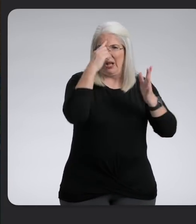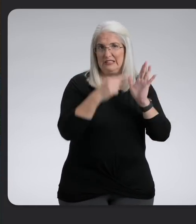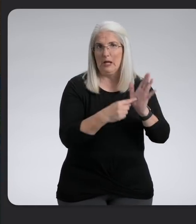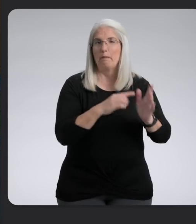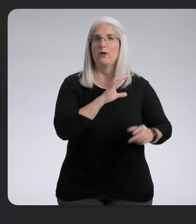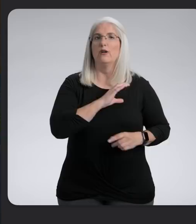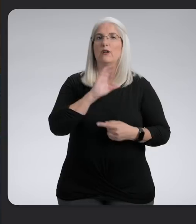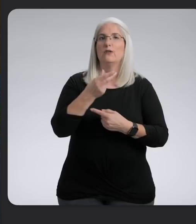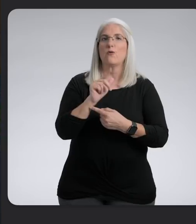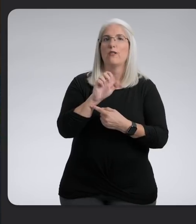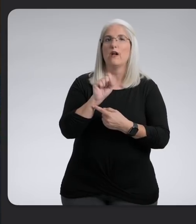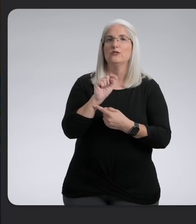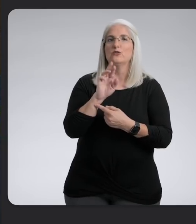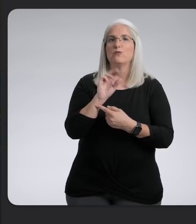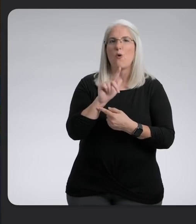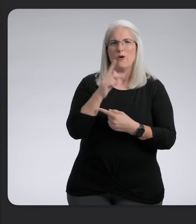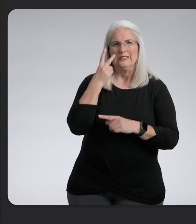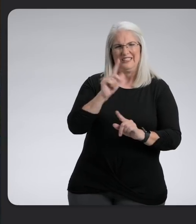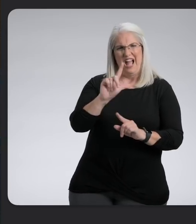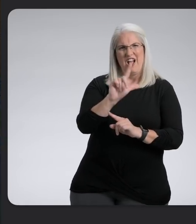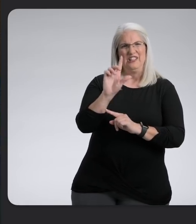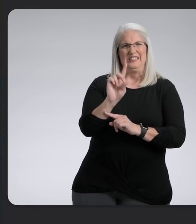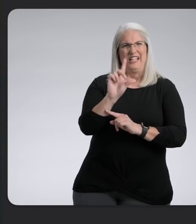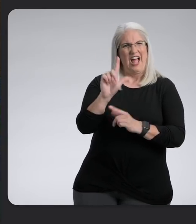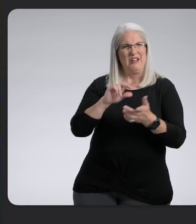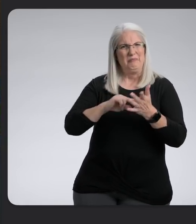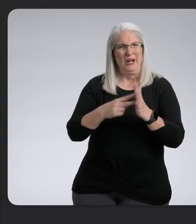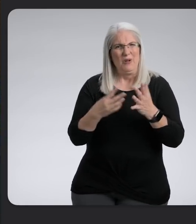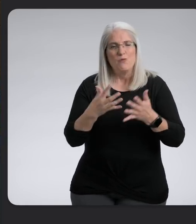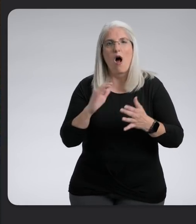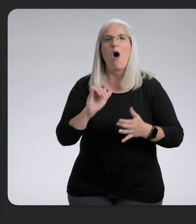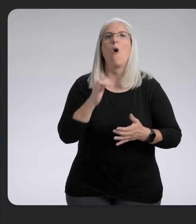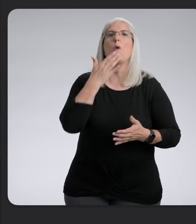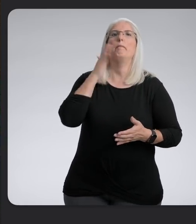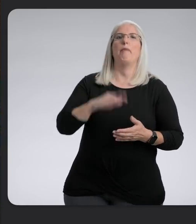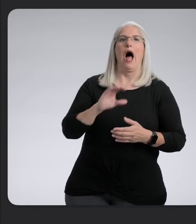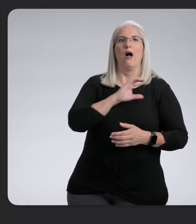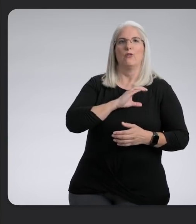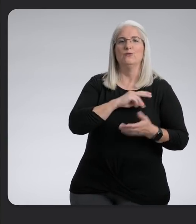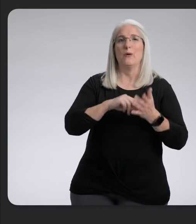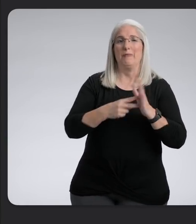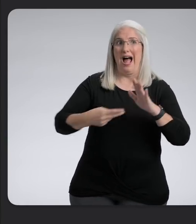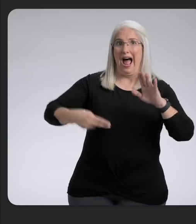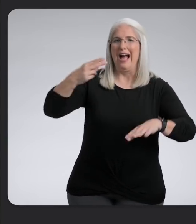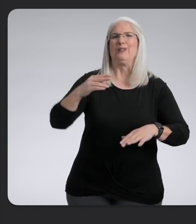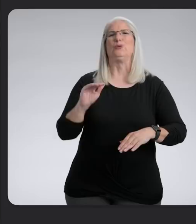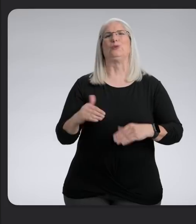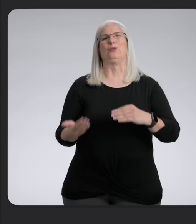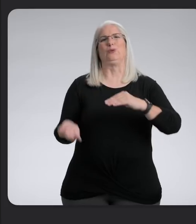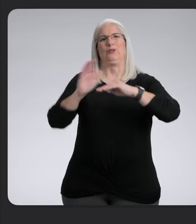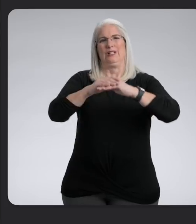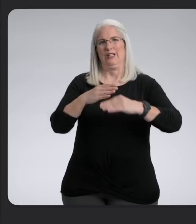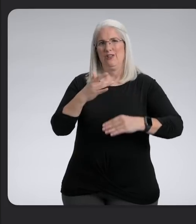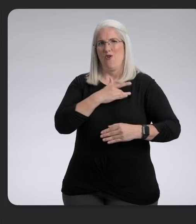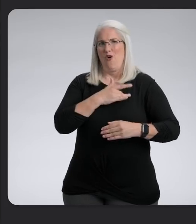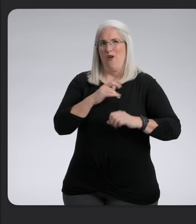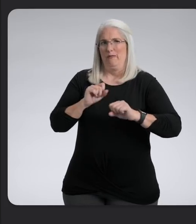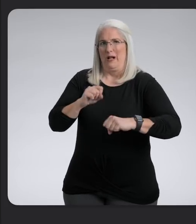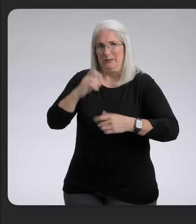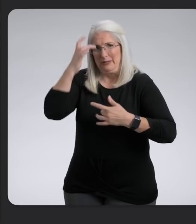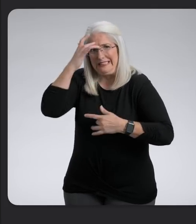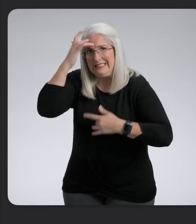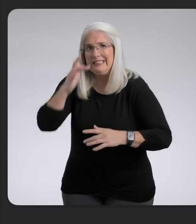the LDL is the bad cholesterol, and having too much may put you at risk for heart disease. You can also now see whether your labs are within